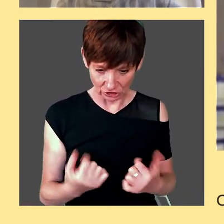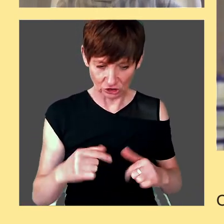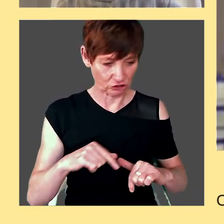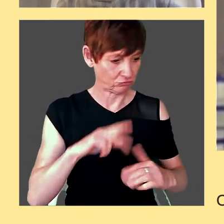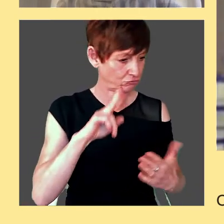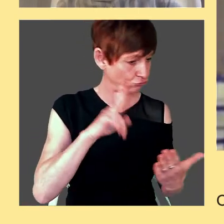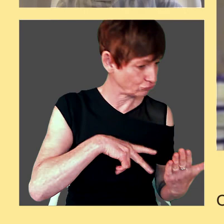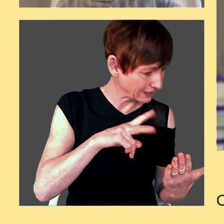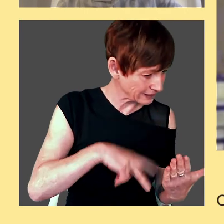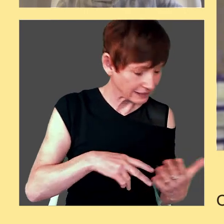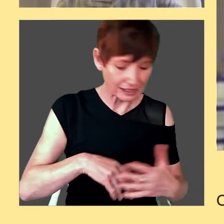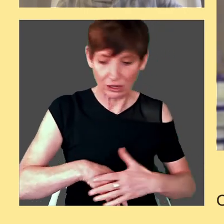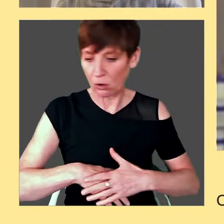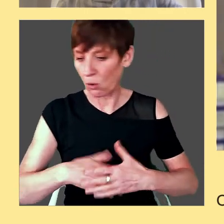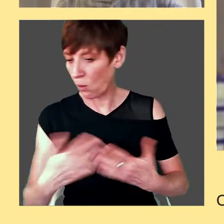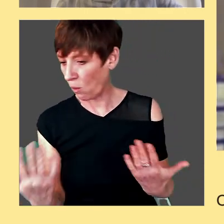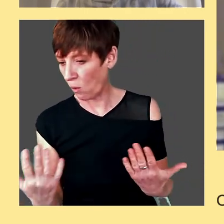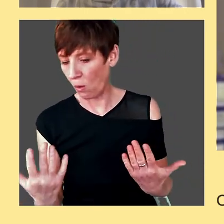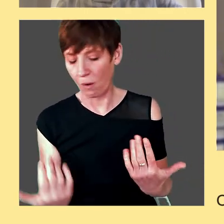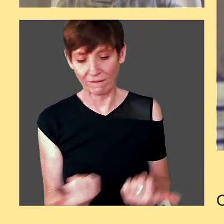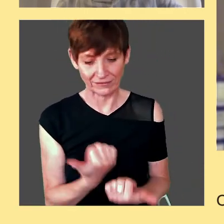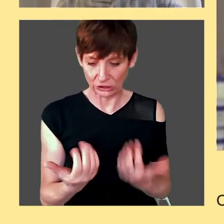or finish these skills,